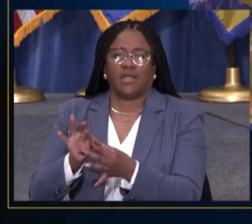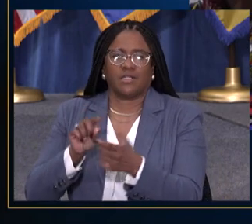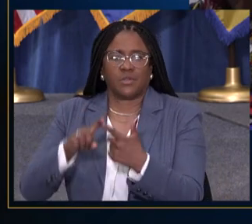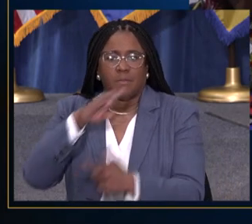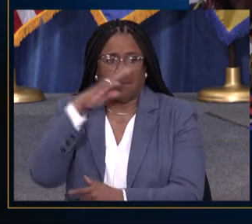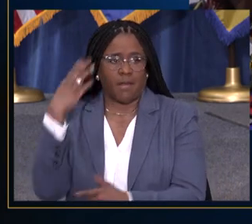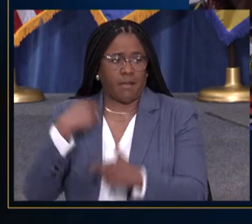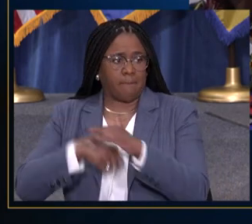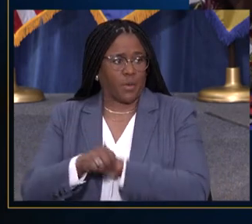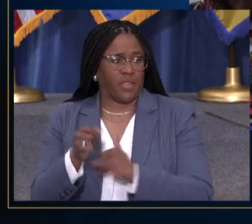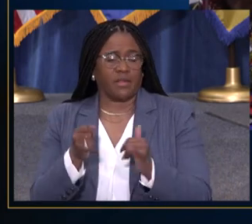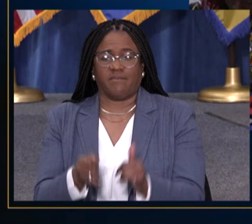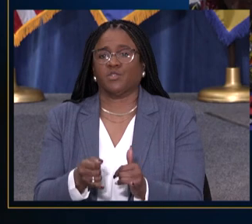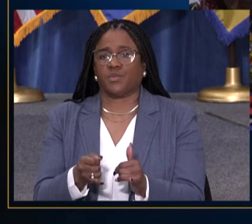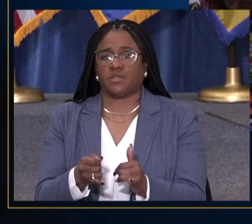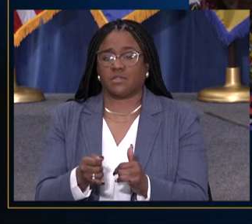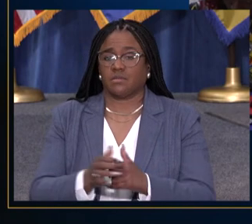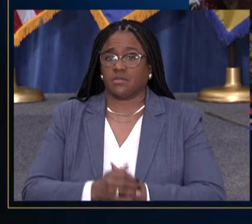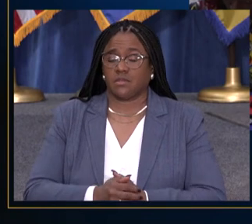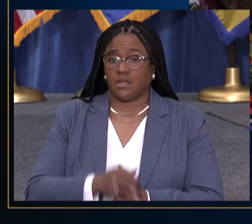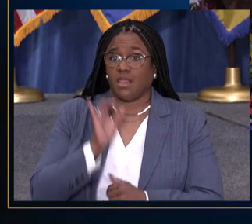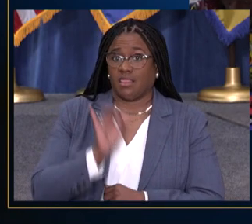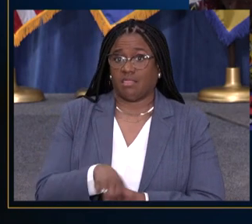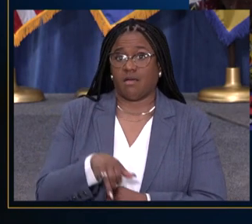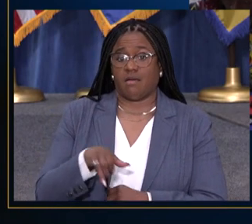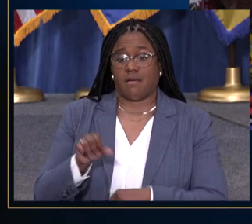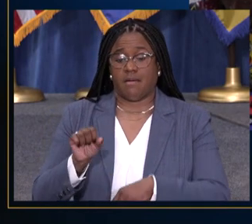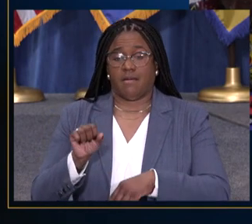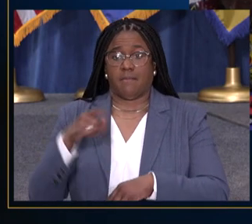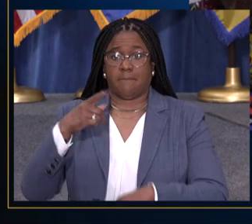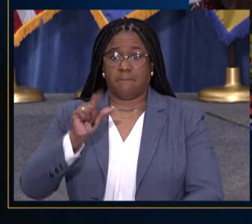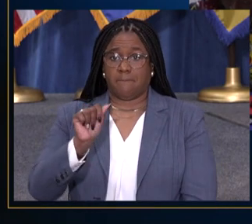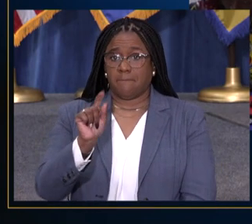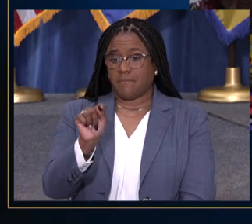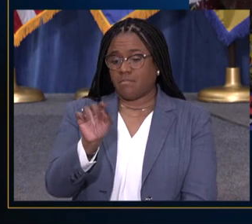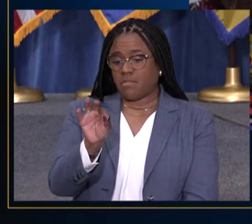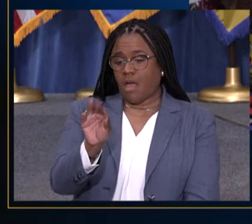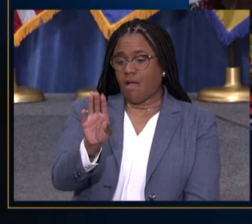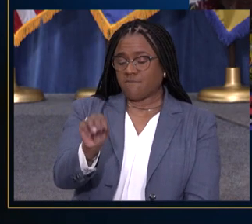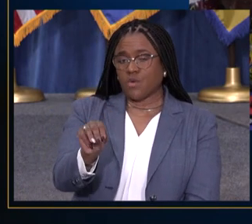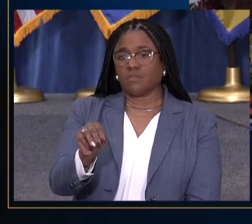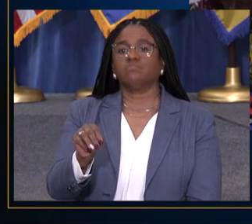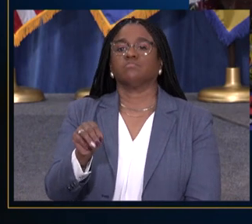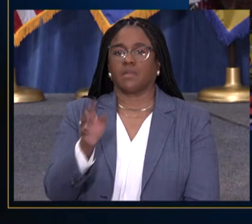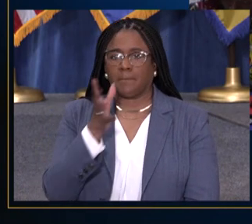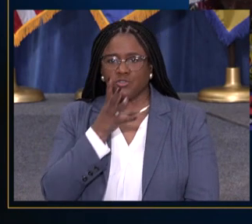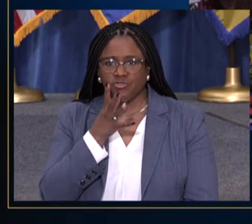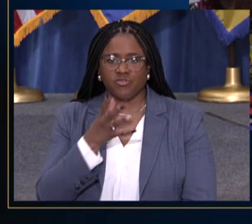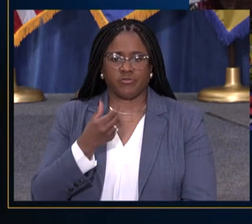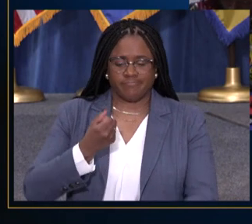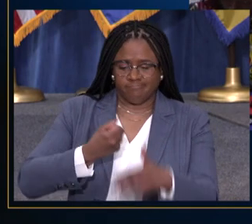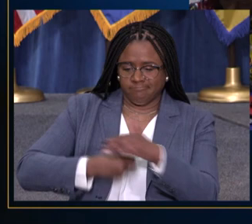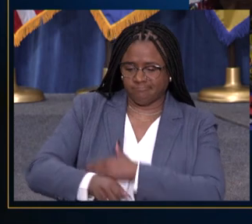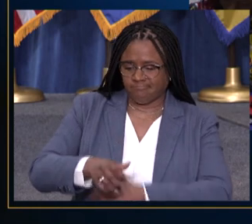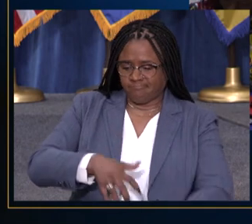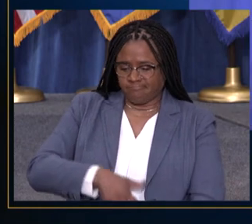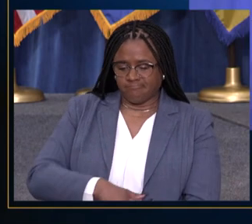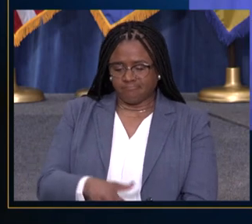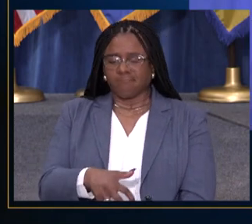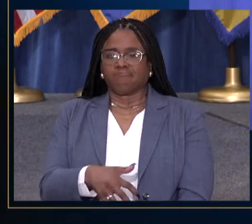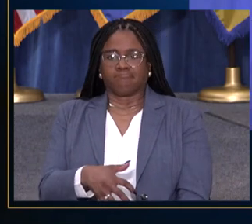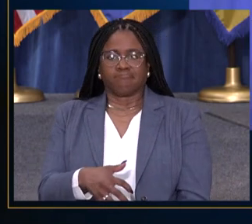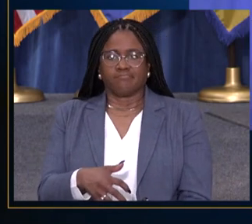individuals. And that growth via my platform, it's focusing on maternal and reproductive health care amidst these